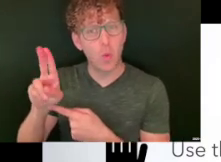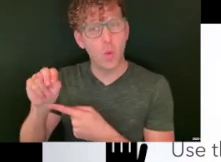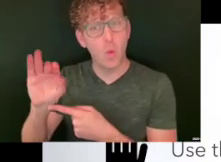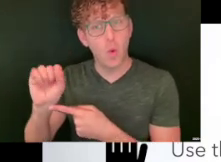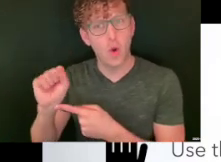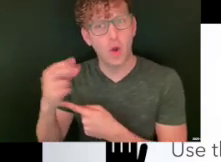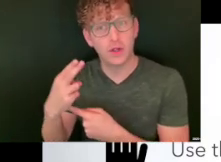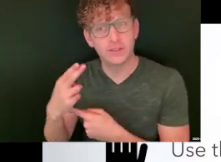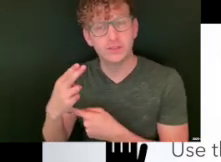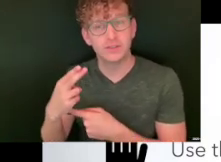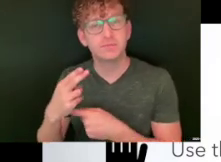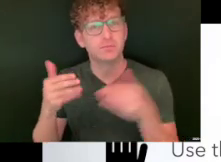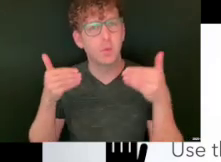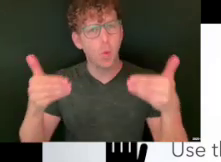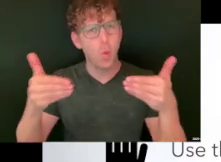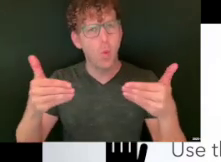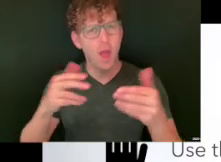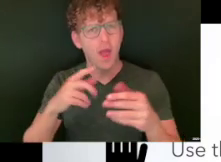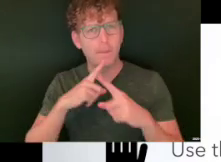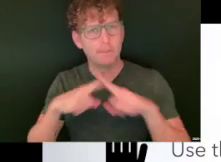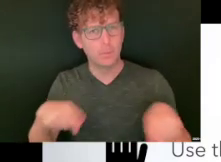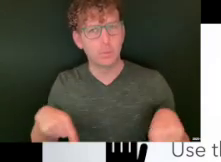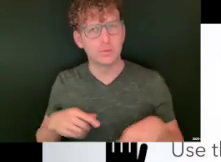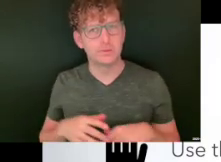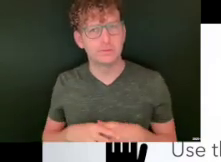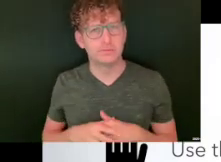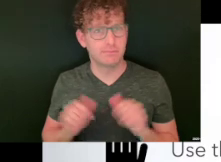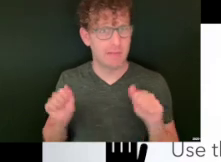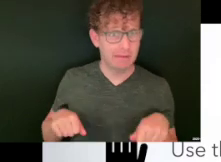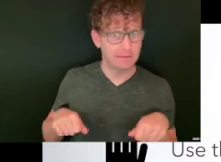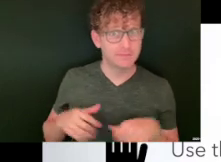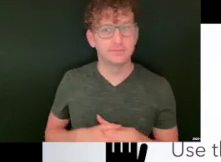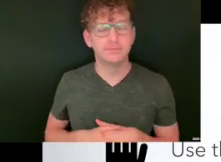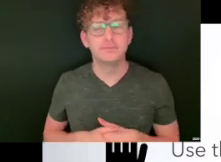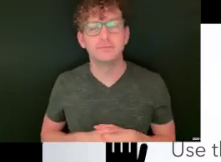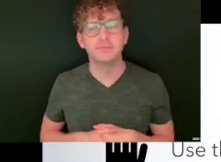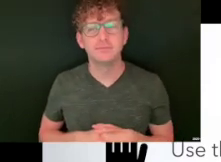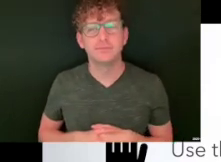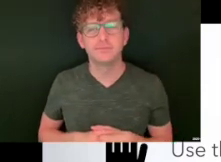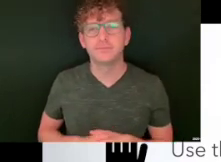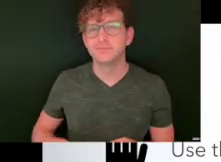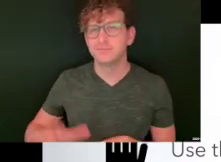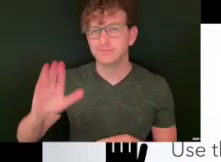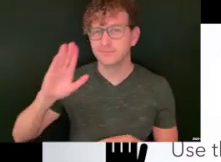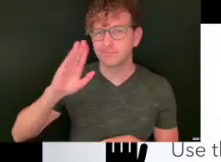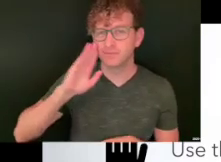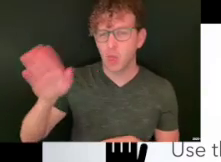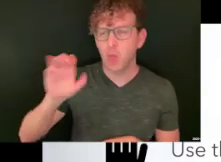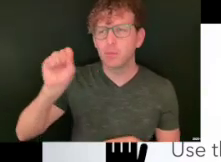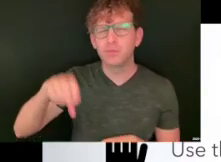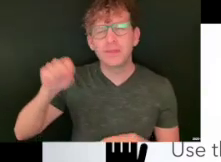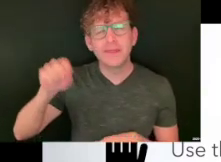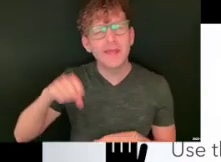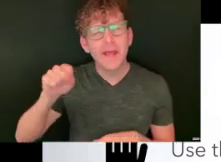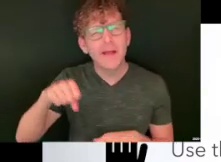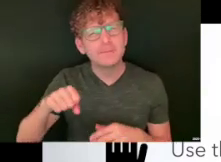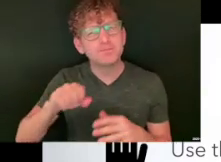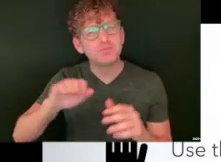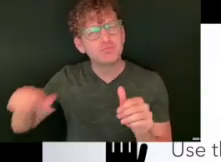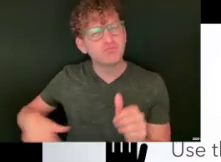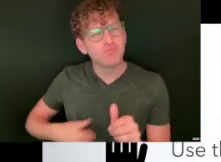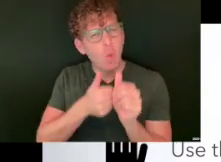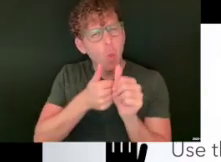that I think we should probably talk offline about that. There are some concerns about kind